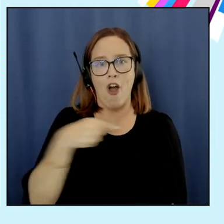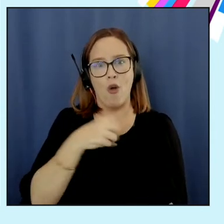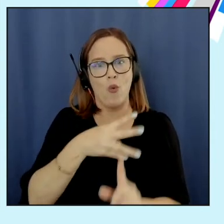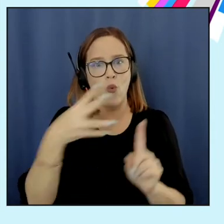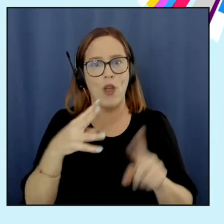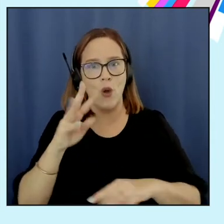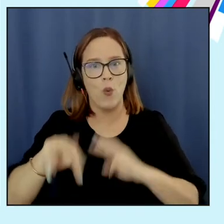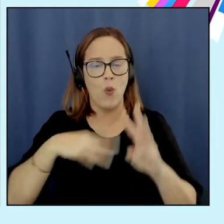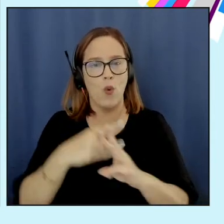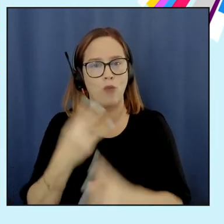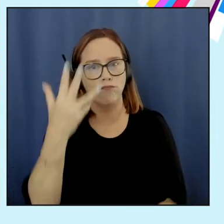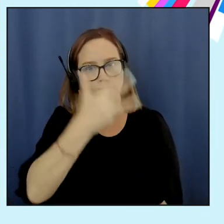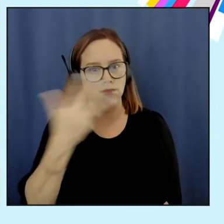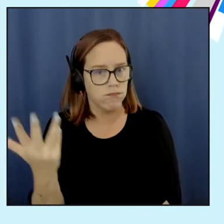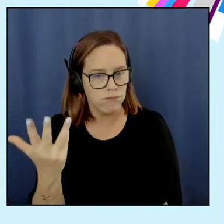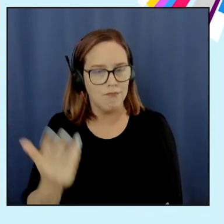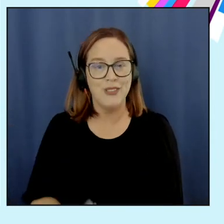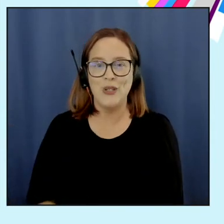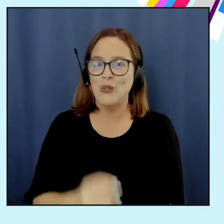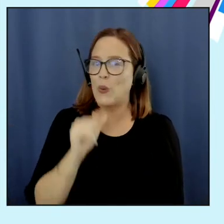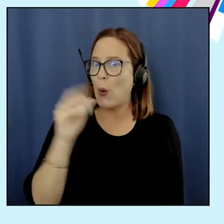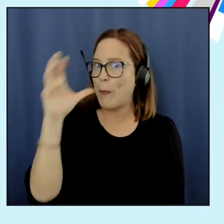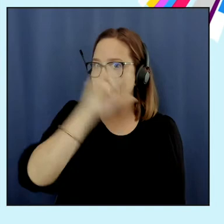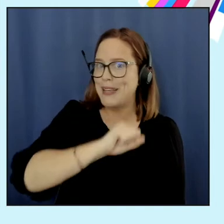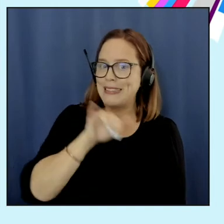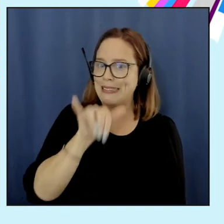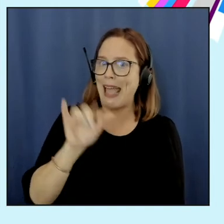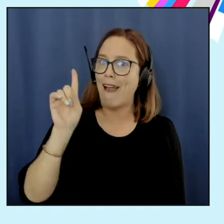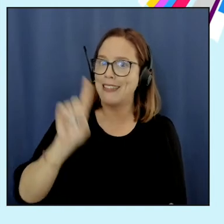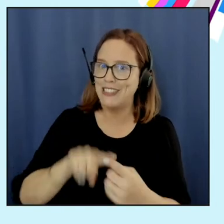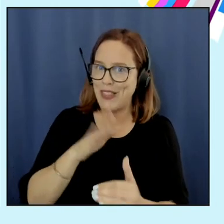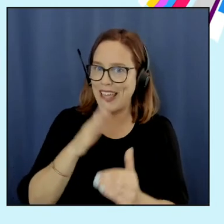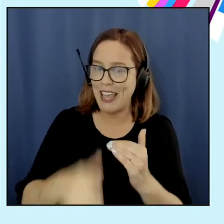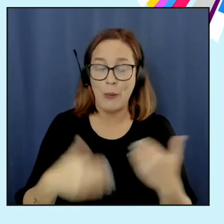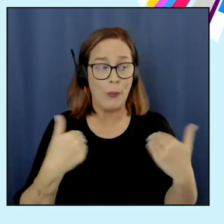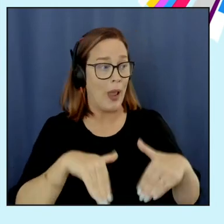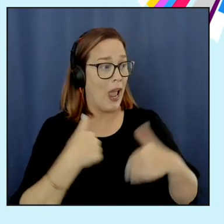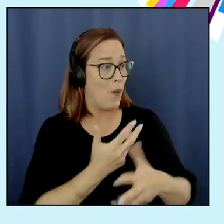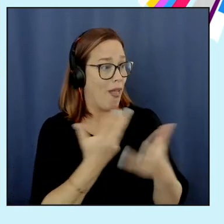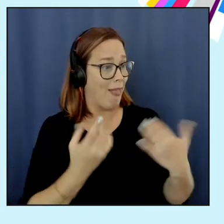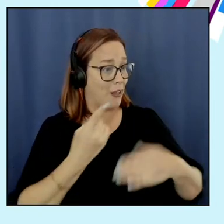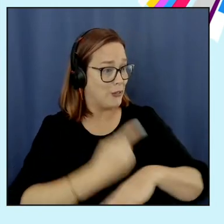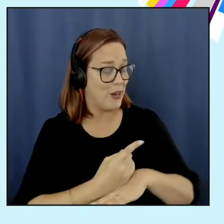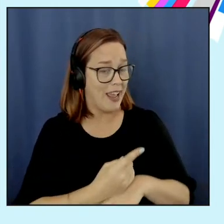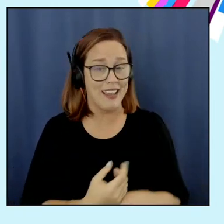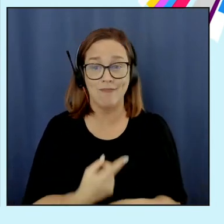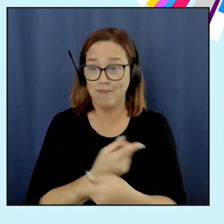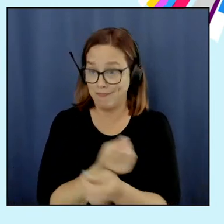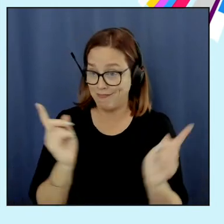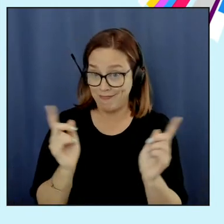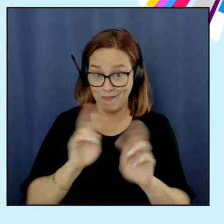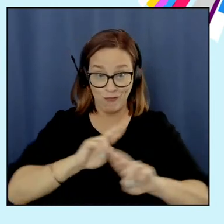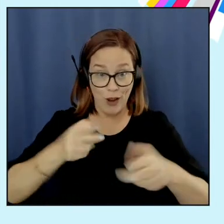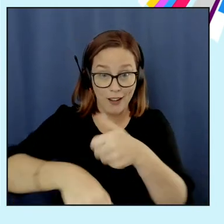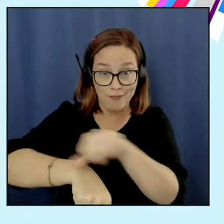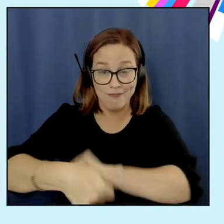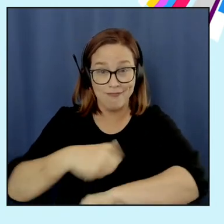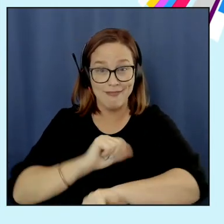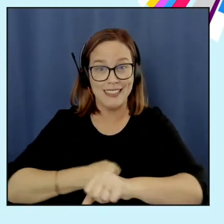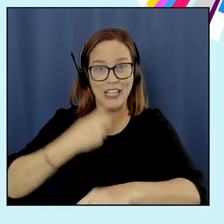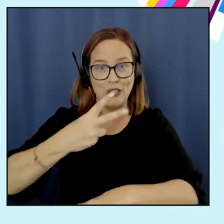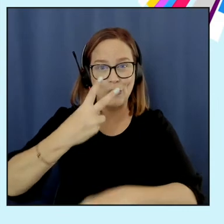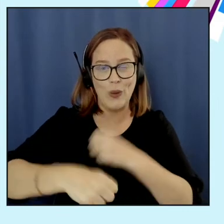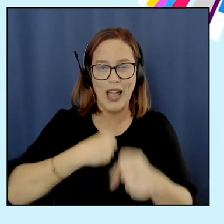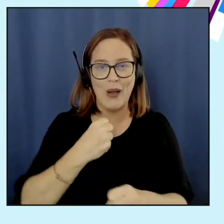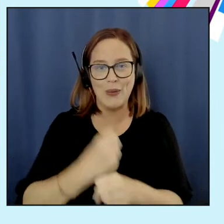end. Wow, that's a lot for today. So everyone, buckle up for these next 2 hours. And if you're asking,